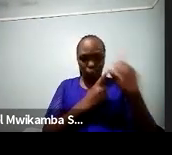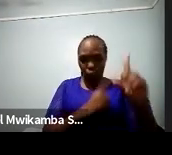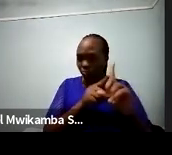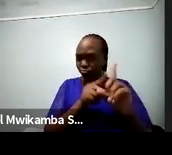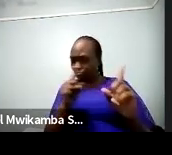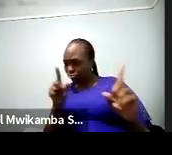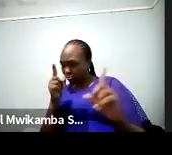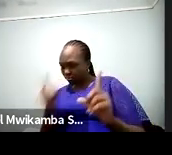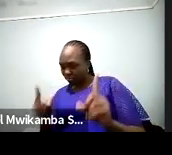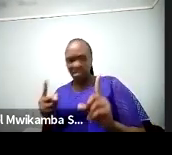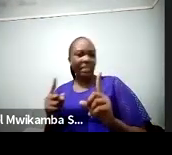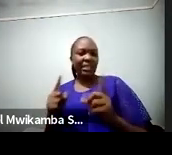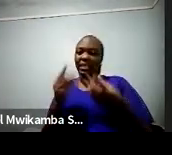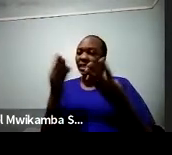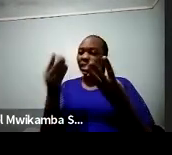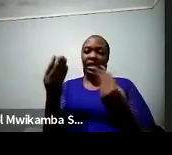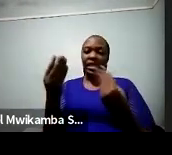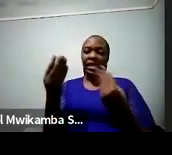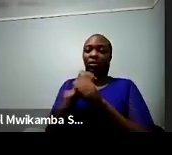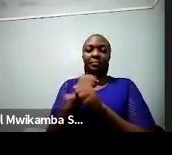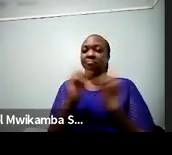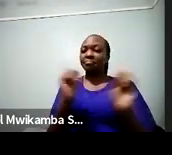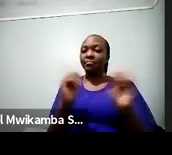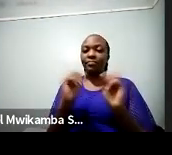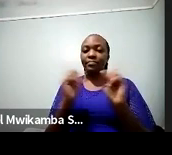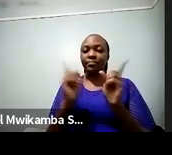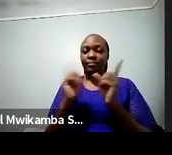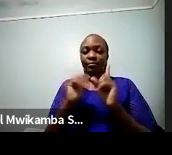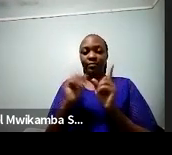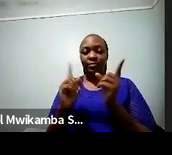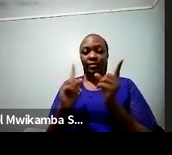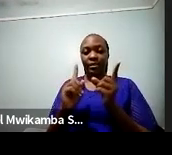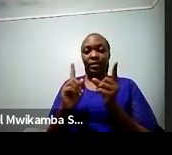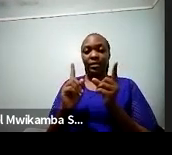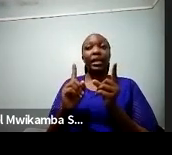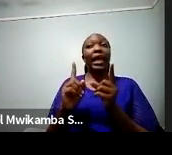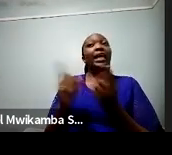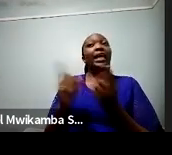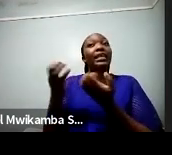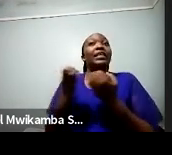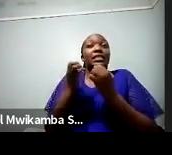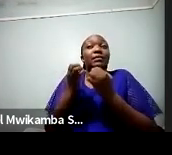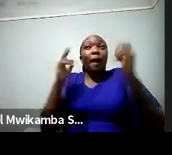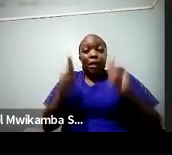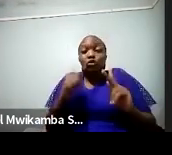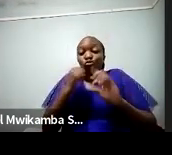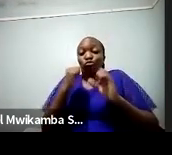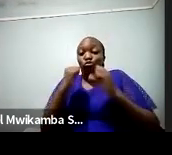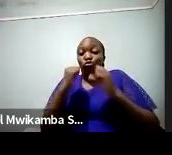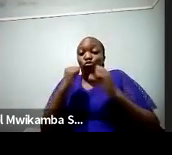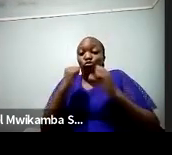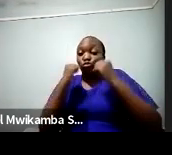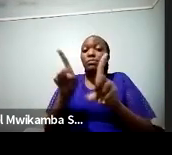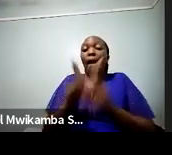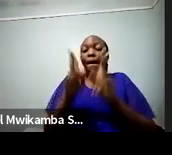course, guys who know how to influence others to work and achieve the best. So Milly Gantiani, your hand has been up. Can